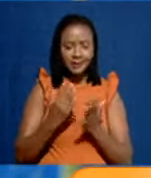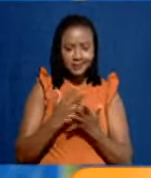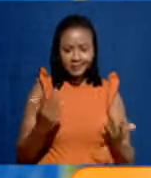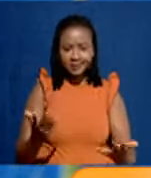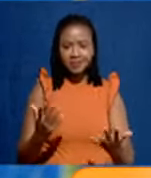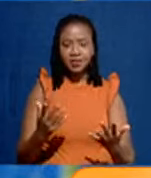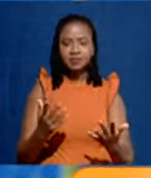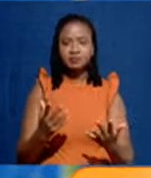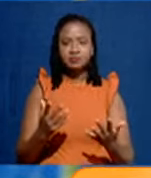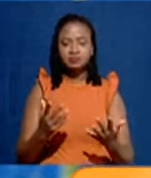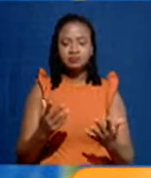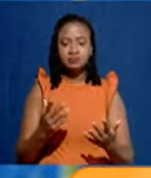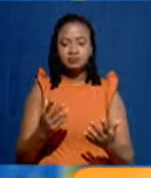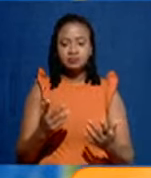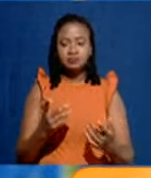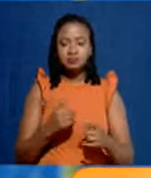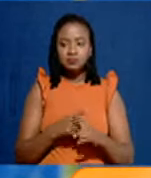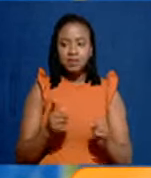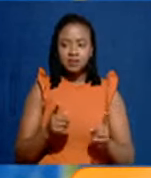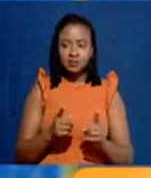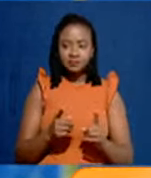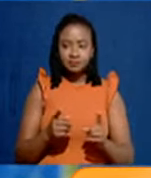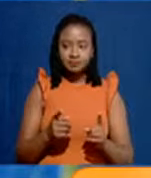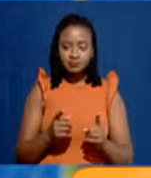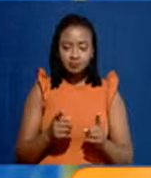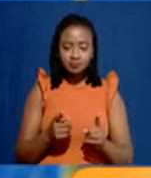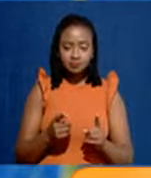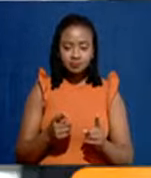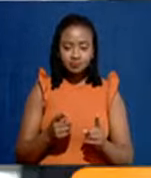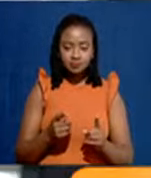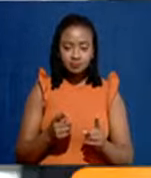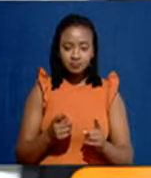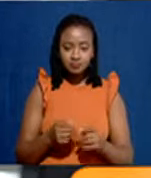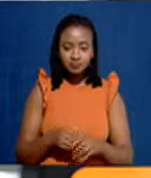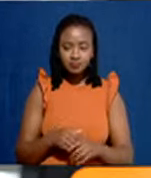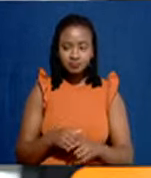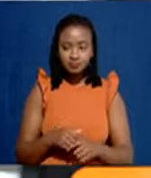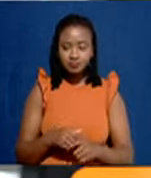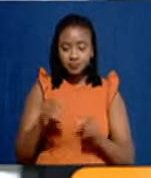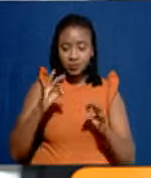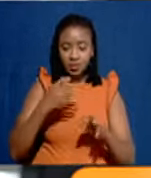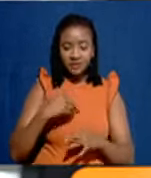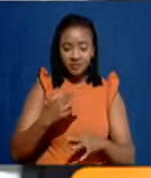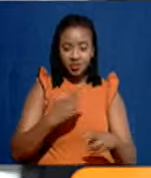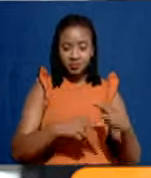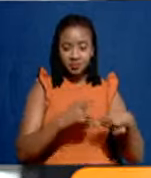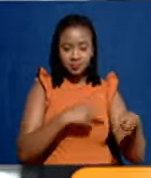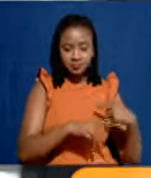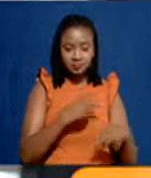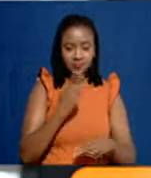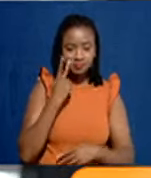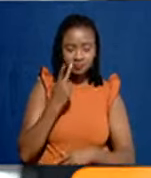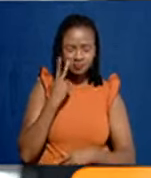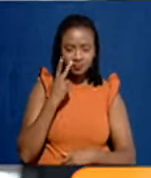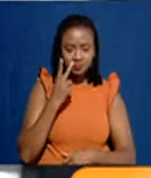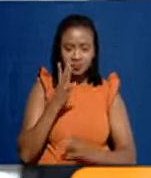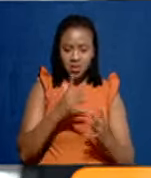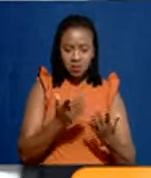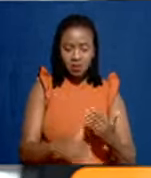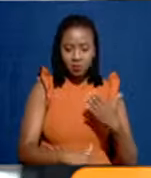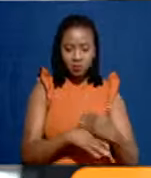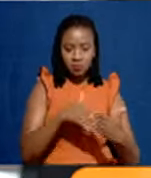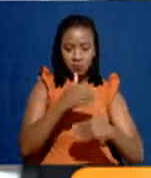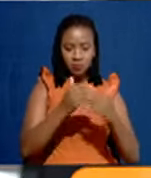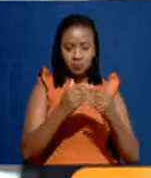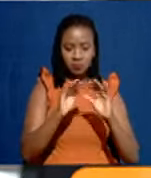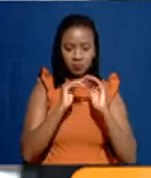it's over 1,000. That will be more efficient. If we look at it under the picture of building a global